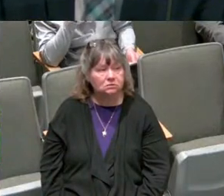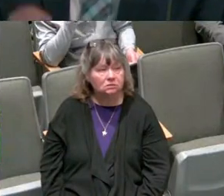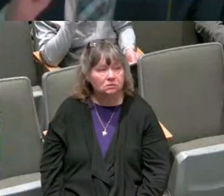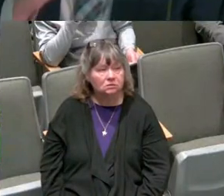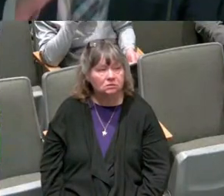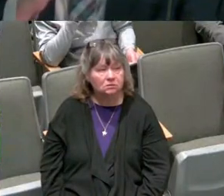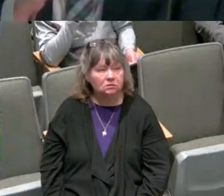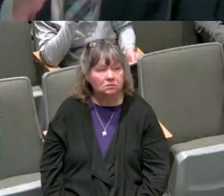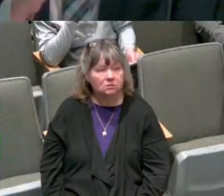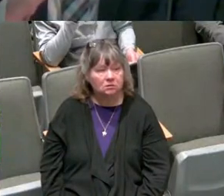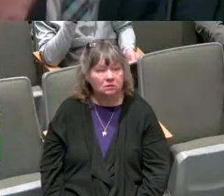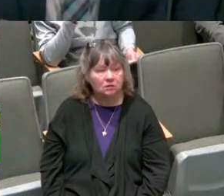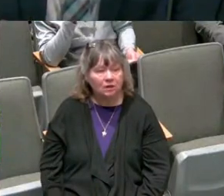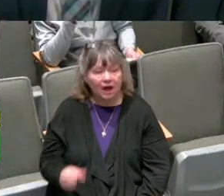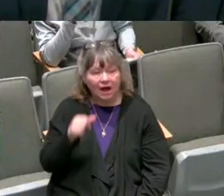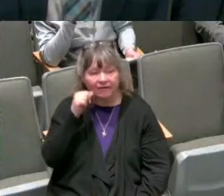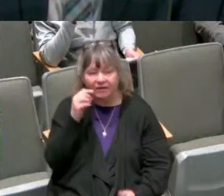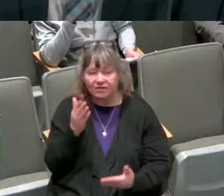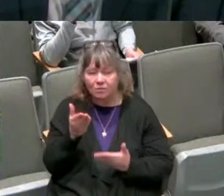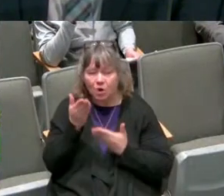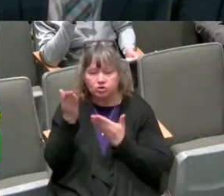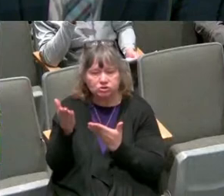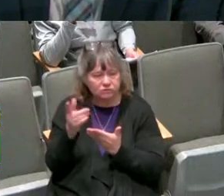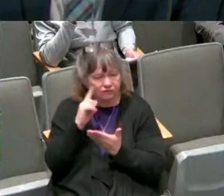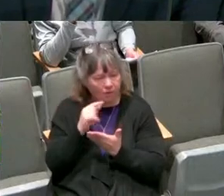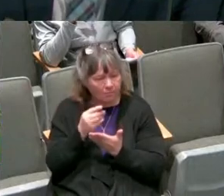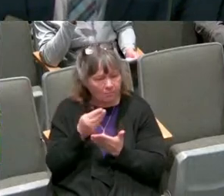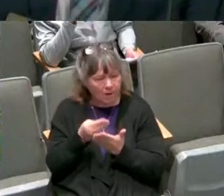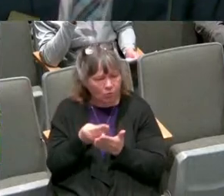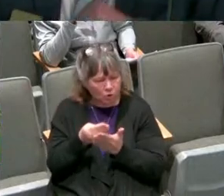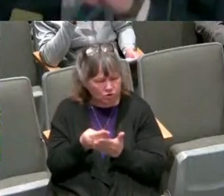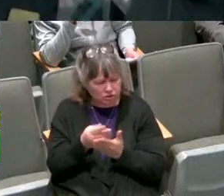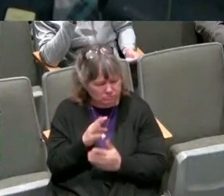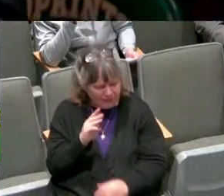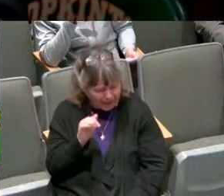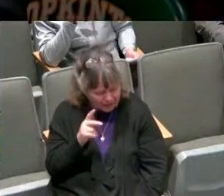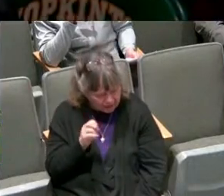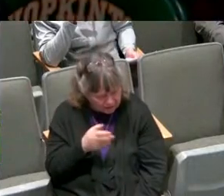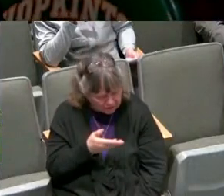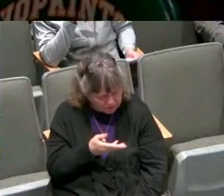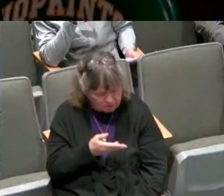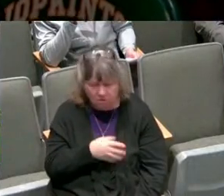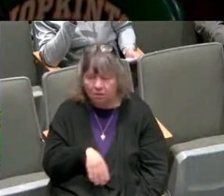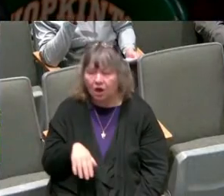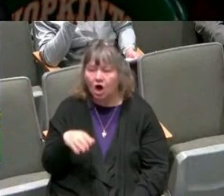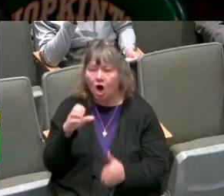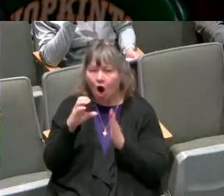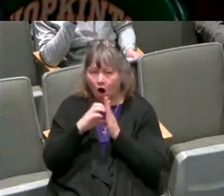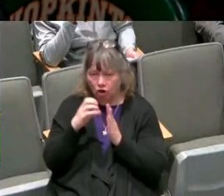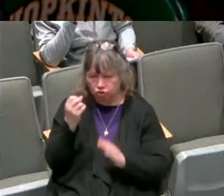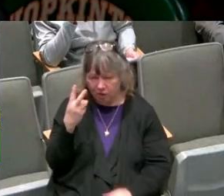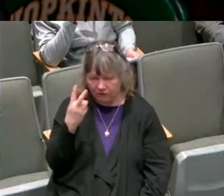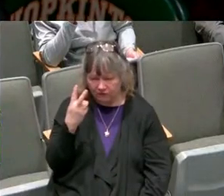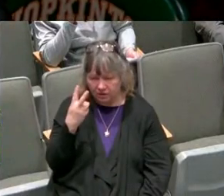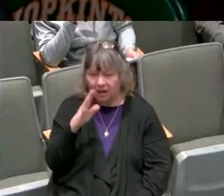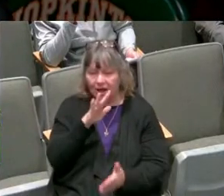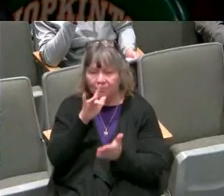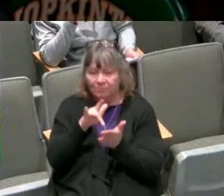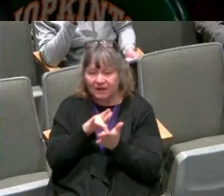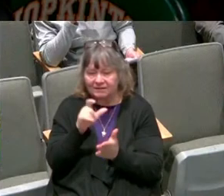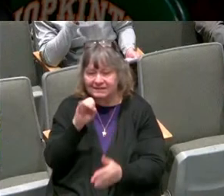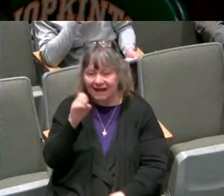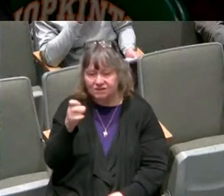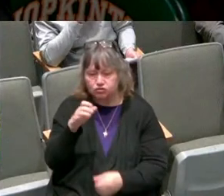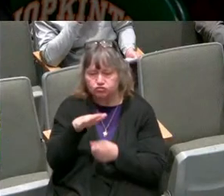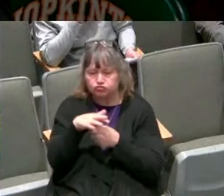um I think the motion is to come from Appropriations Mike okay article 12 middle sex